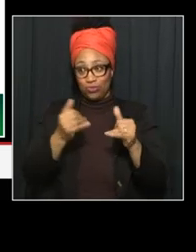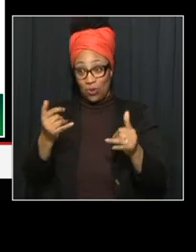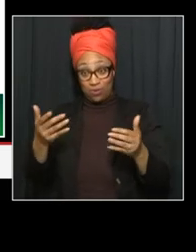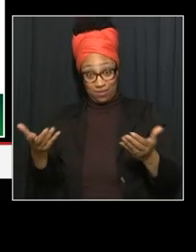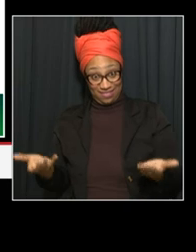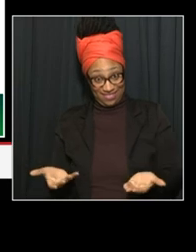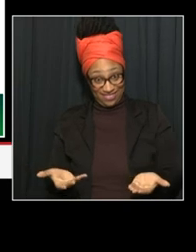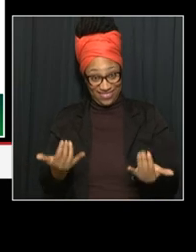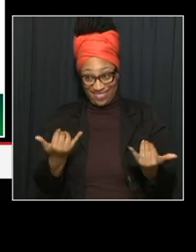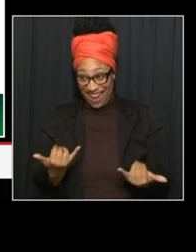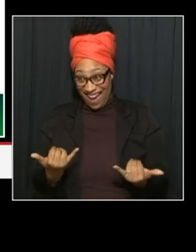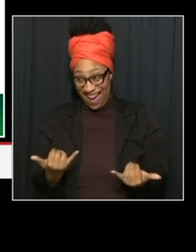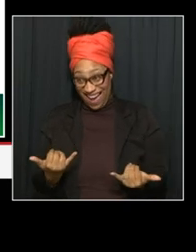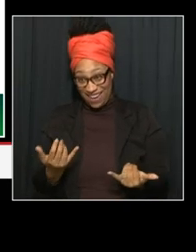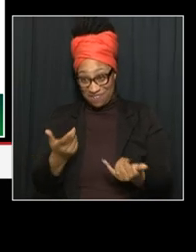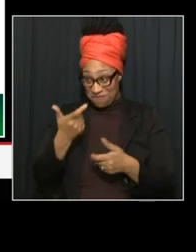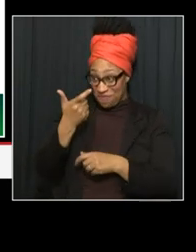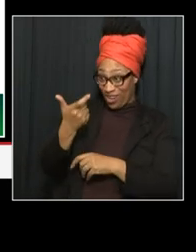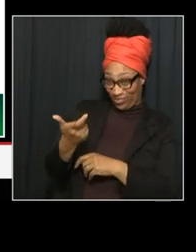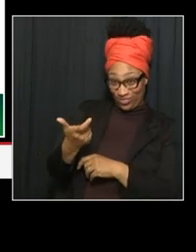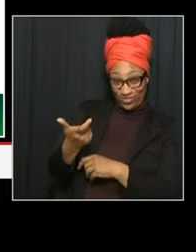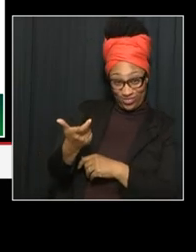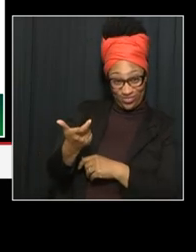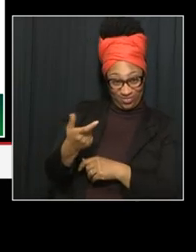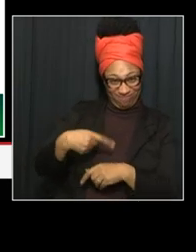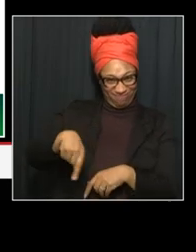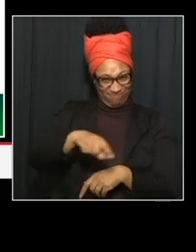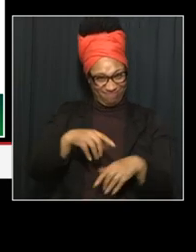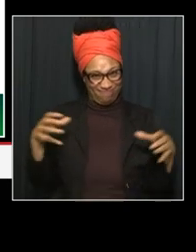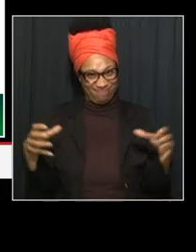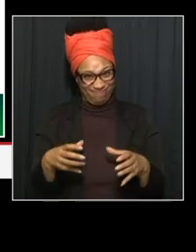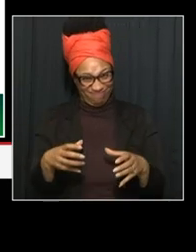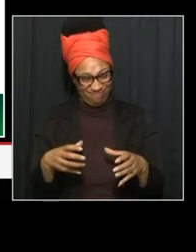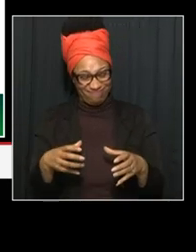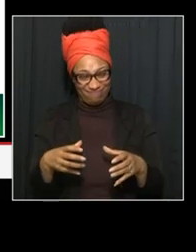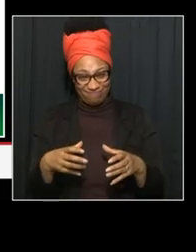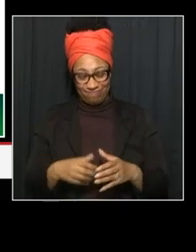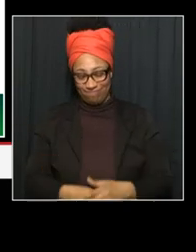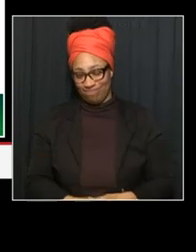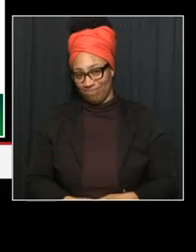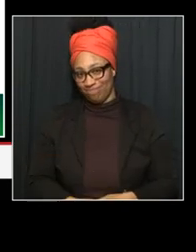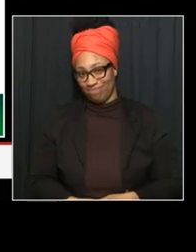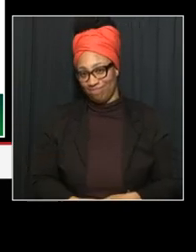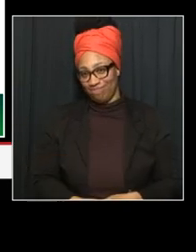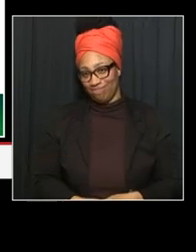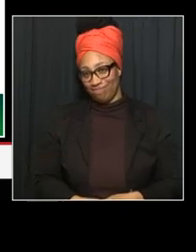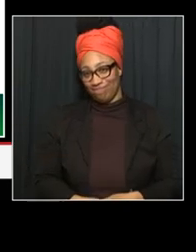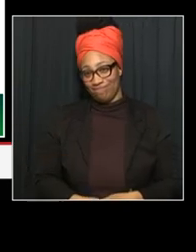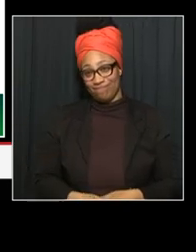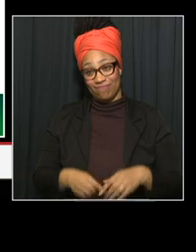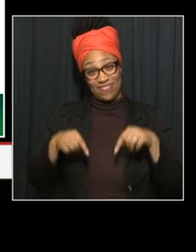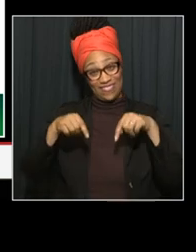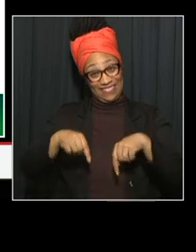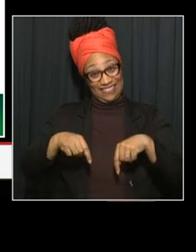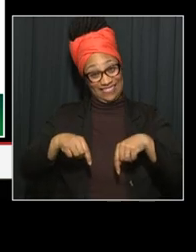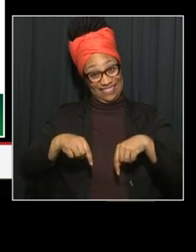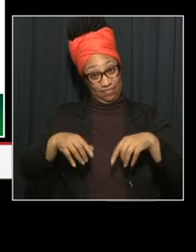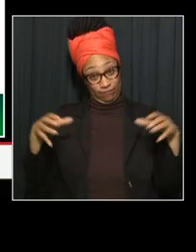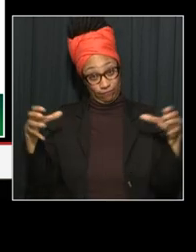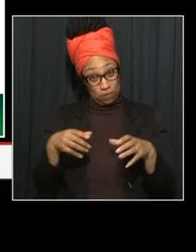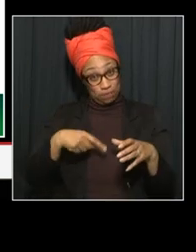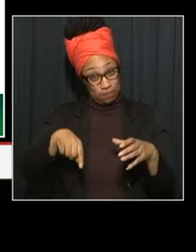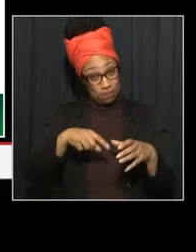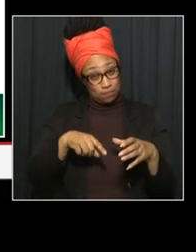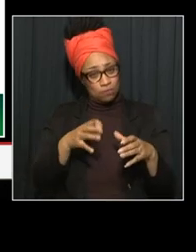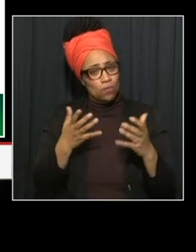at these particular teletown hall watch parties. This forum, it's simple.